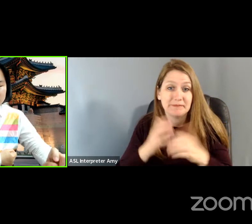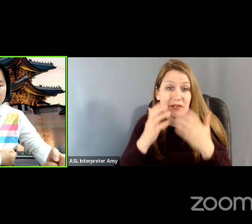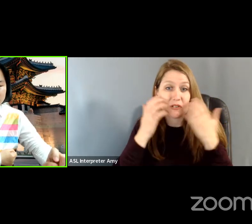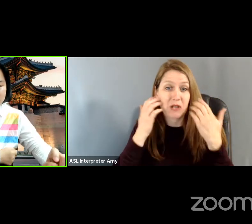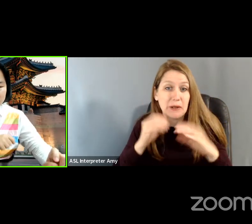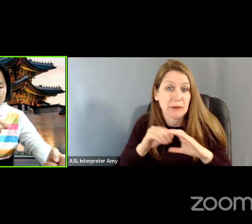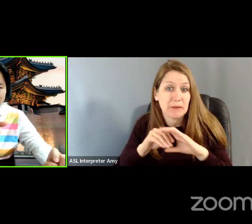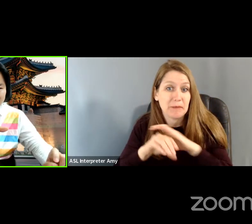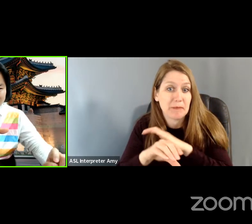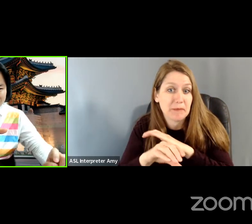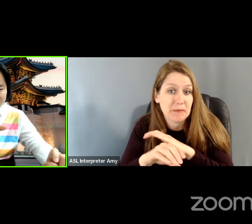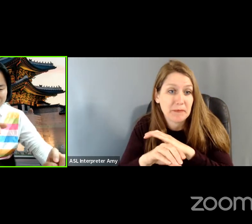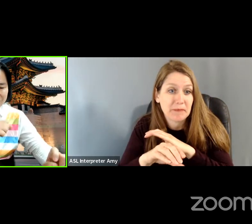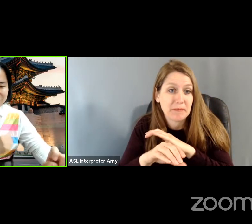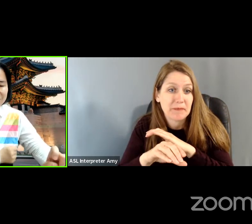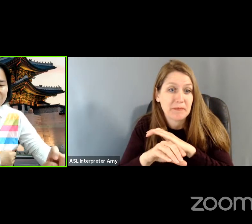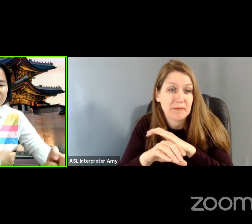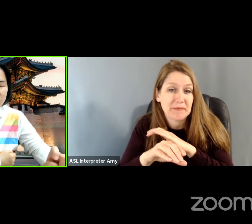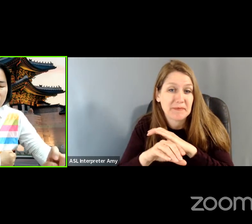it.